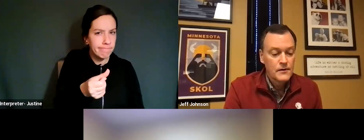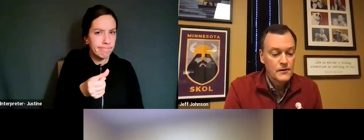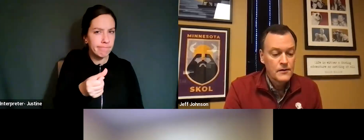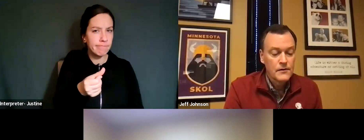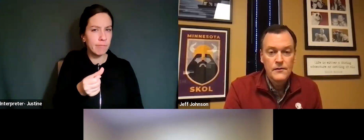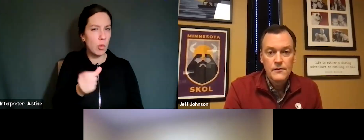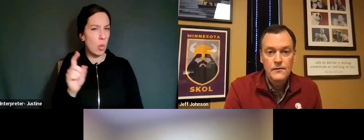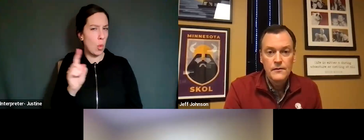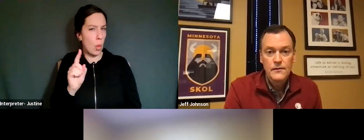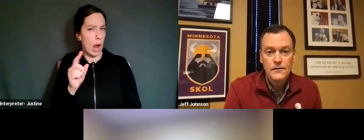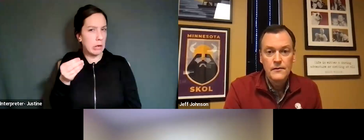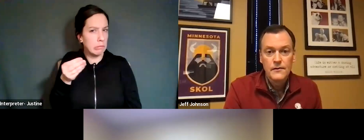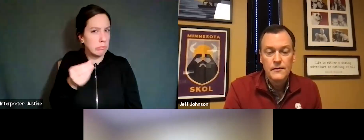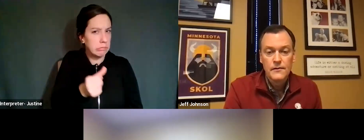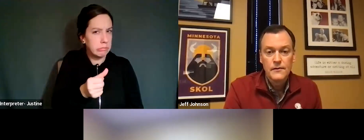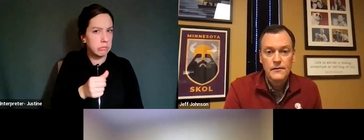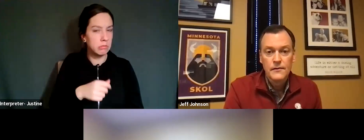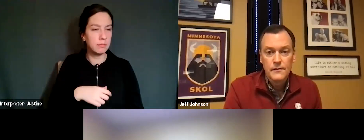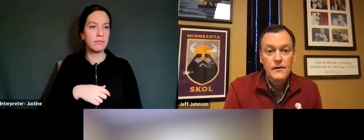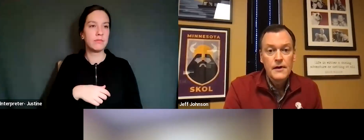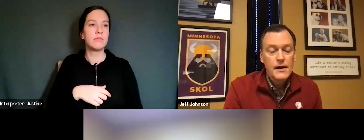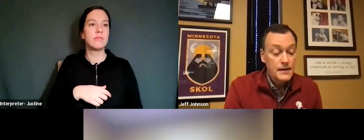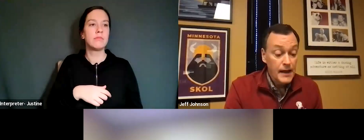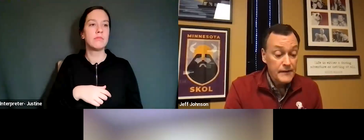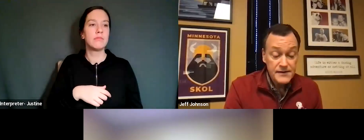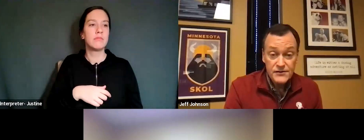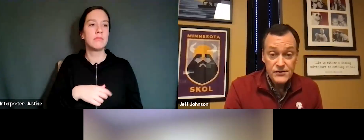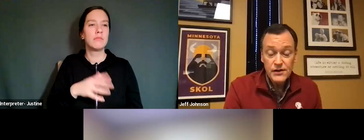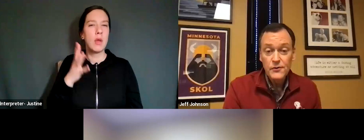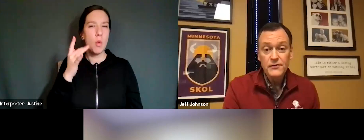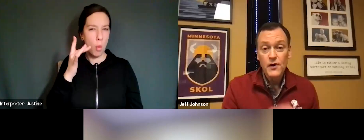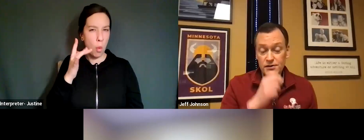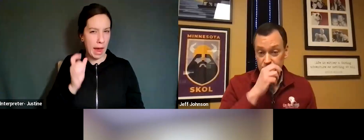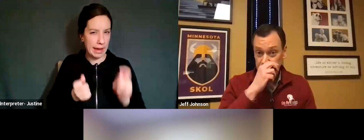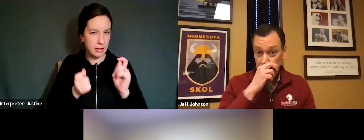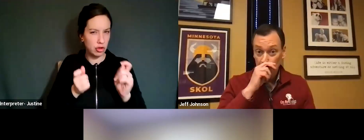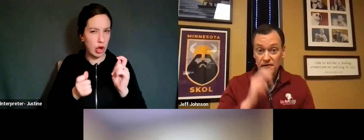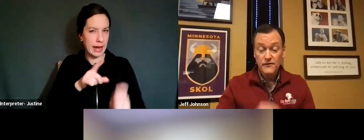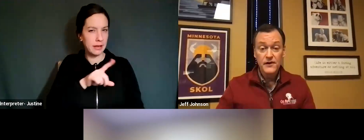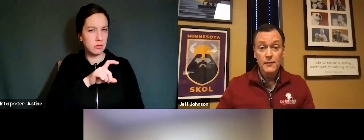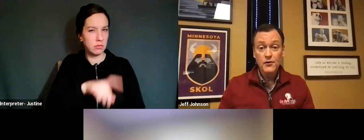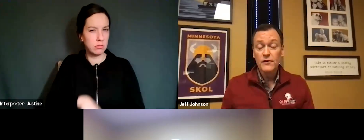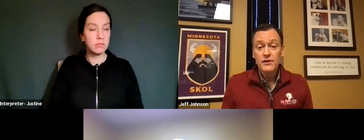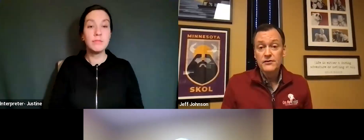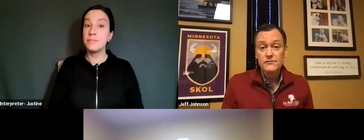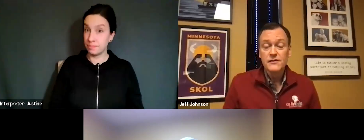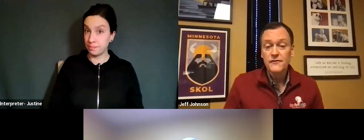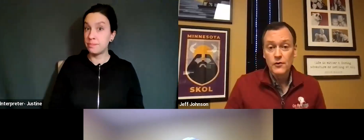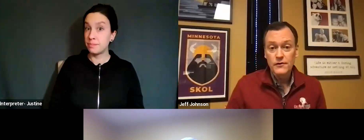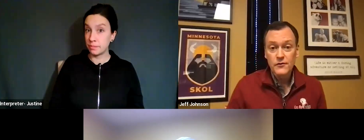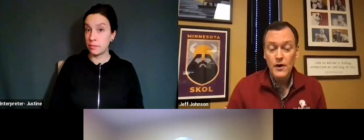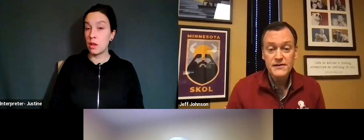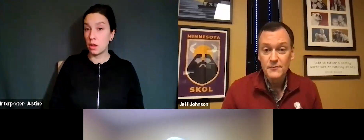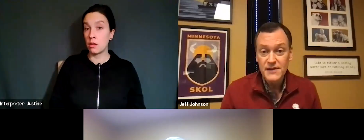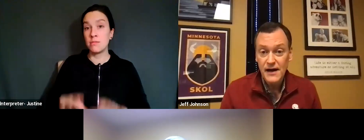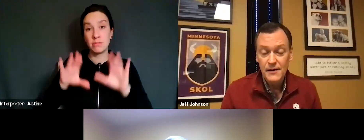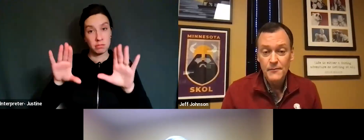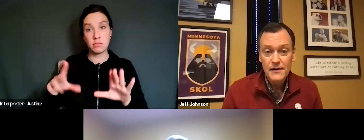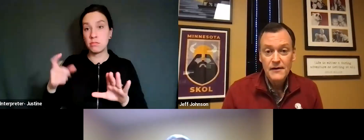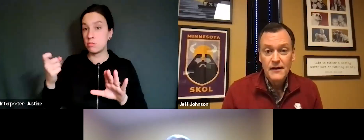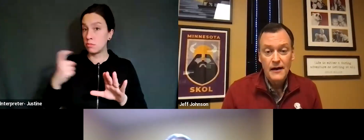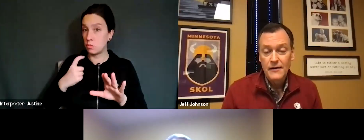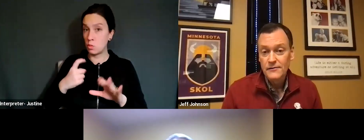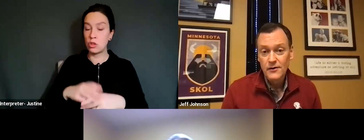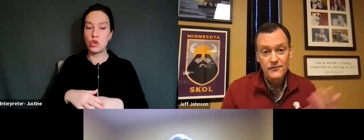and why that change was in order. Yeah, that's actually a great question. So the number we've been using for quite some